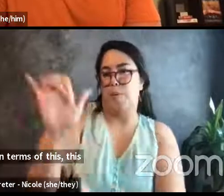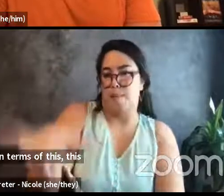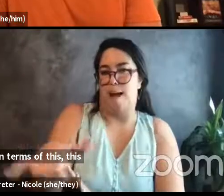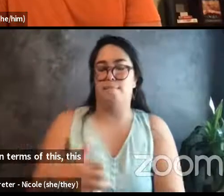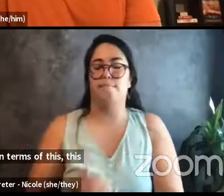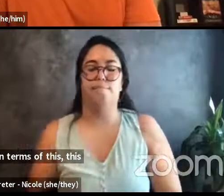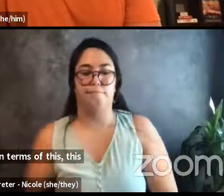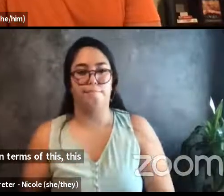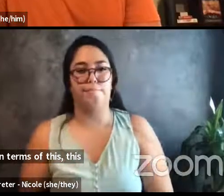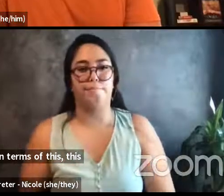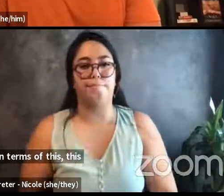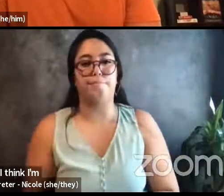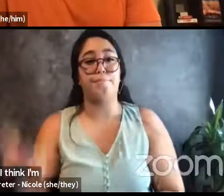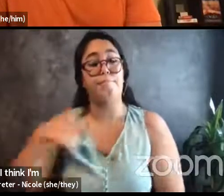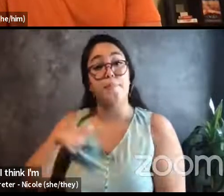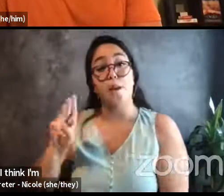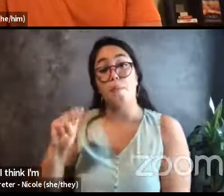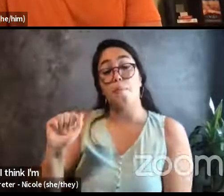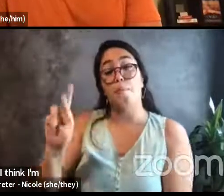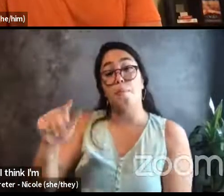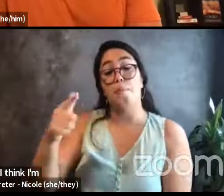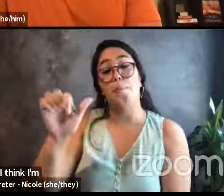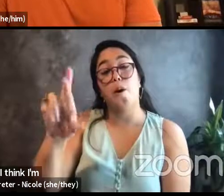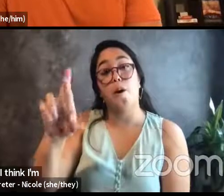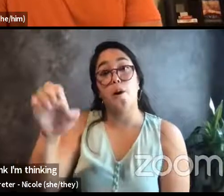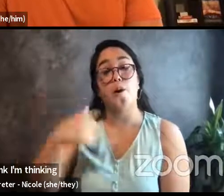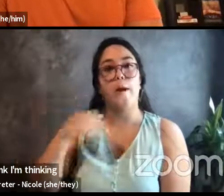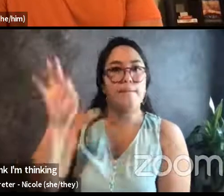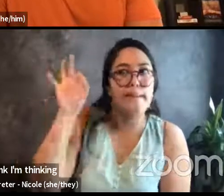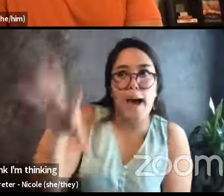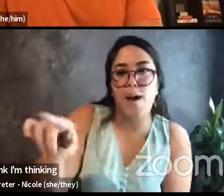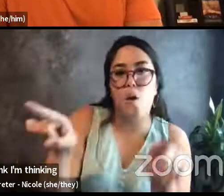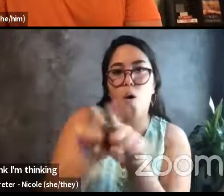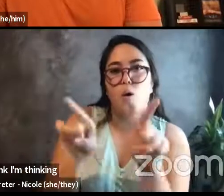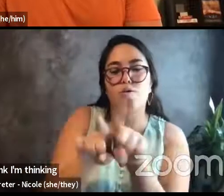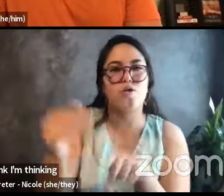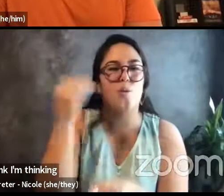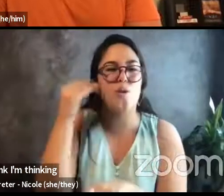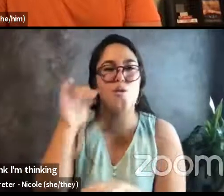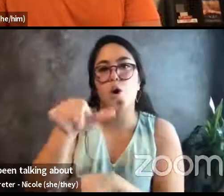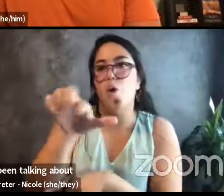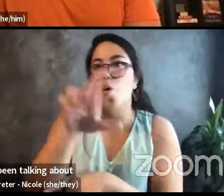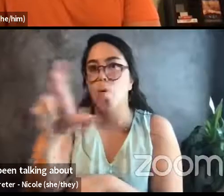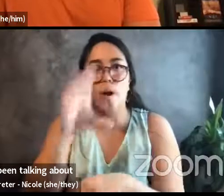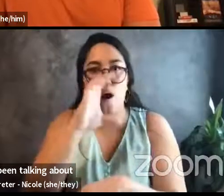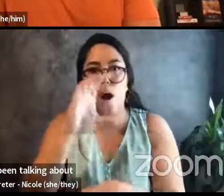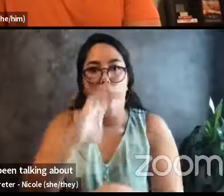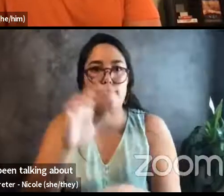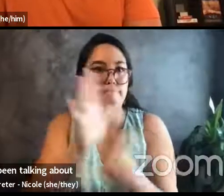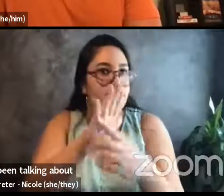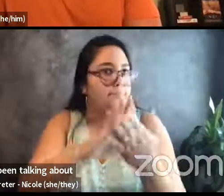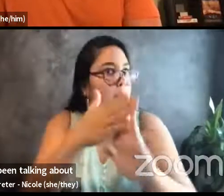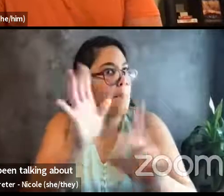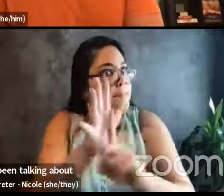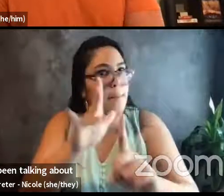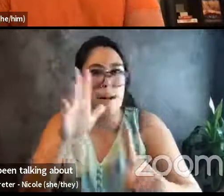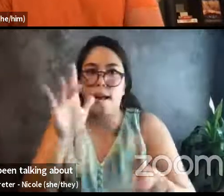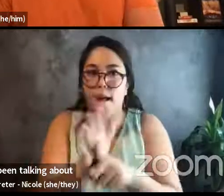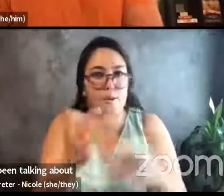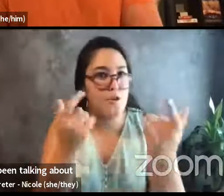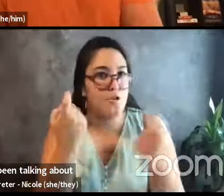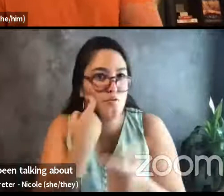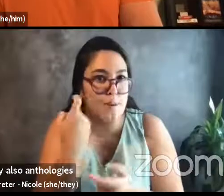think, um, I'm thinking there's, there's, you know, as we've been talking about explosion of queer comics recently, but also anthologies. And one of the ones,